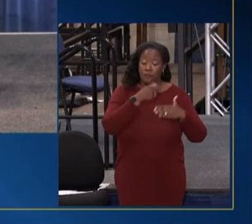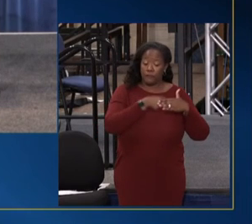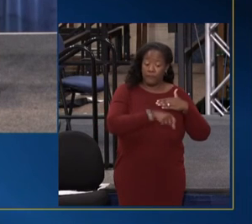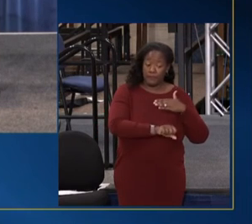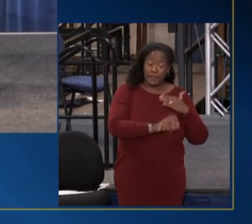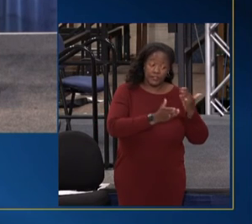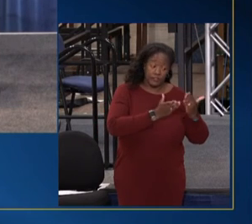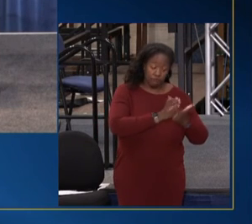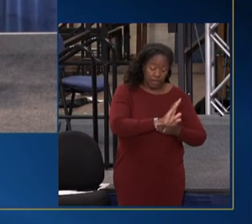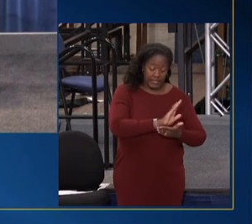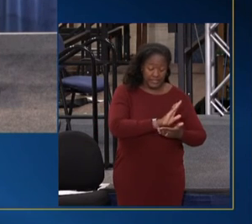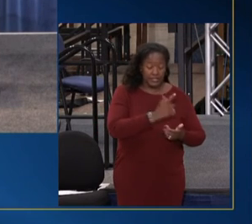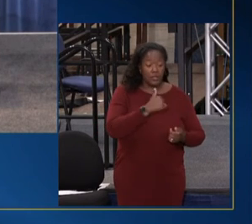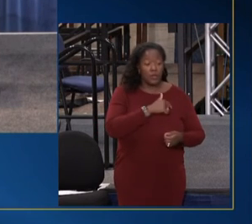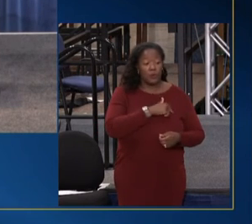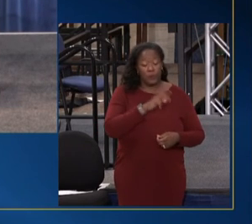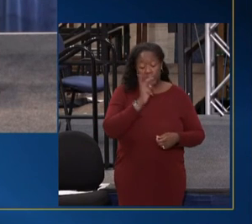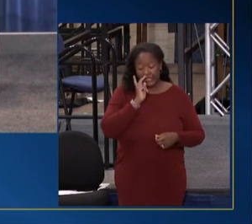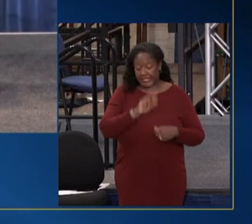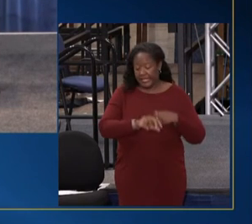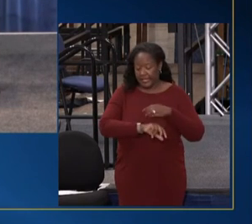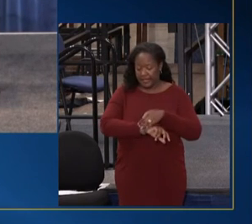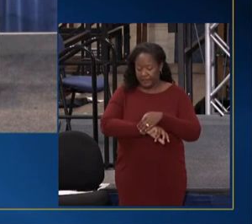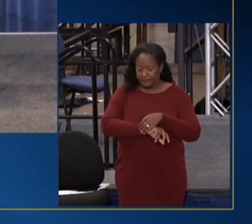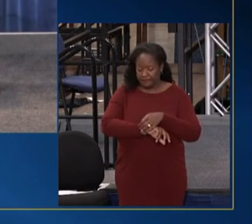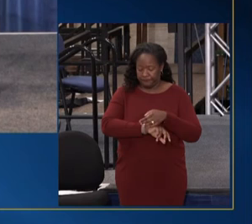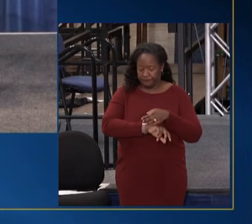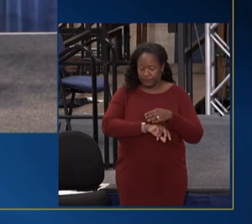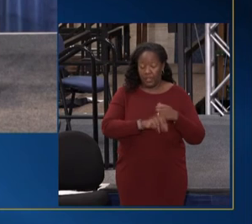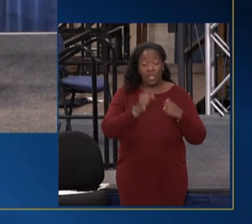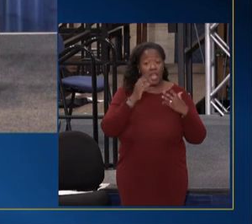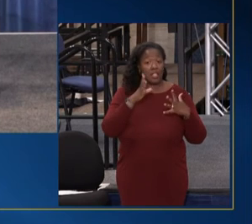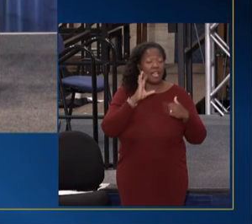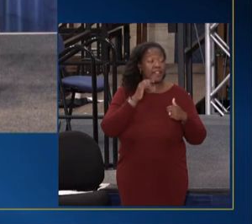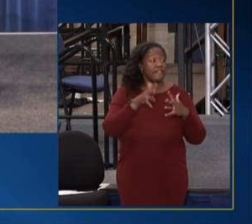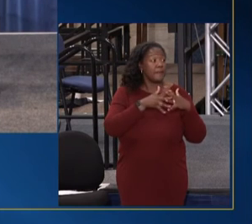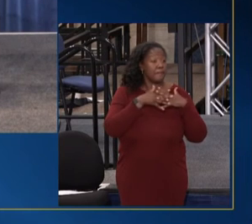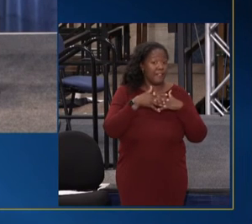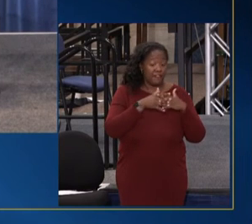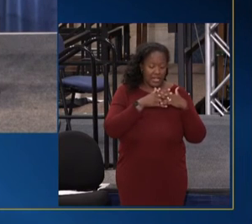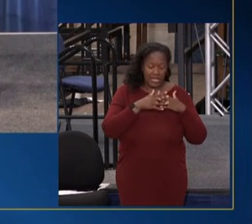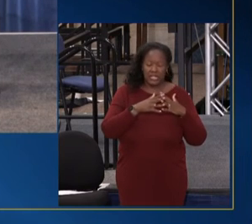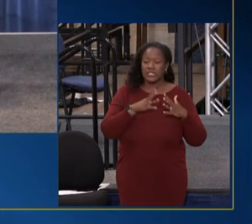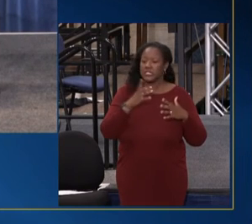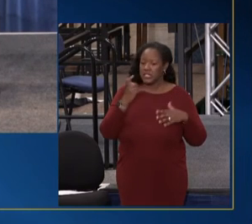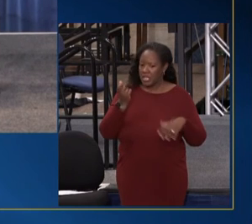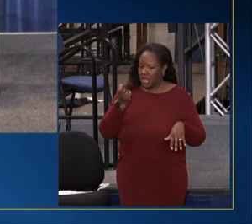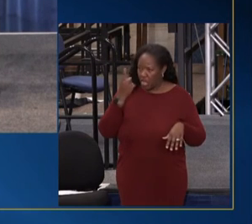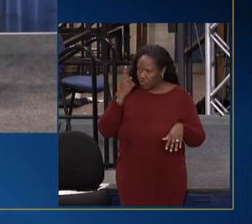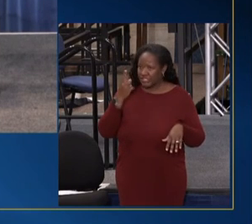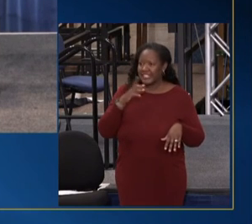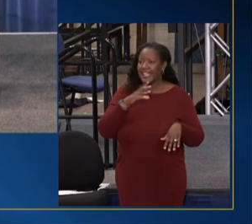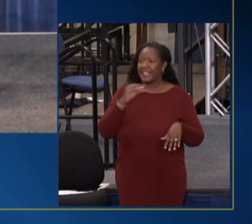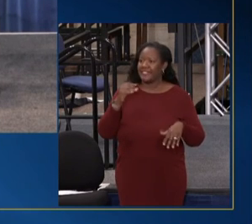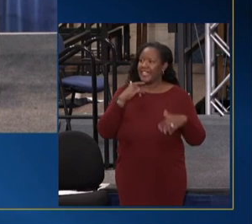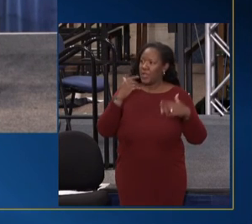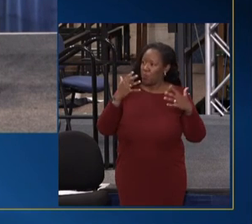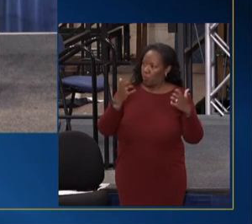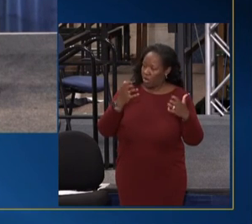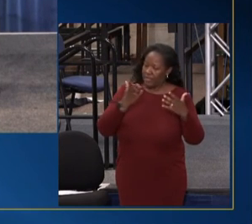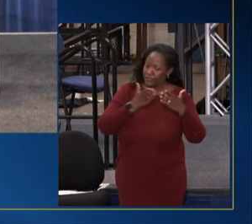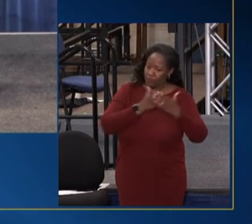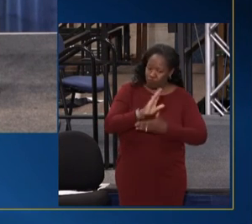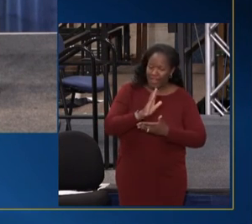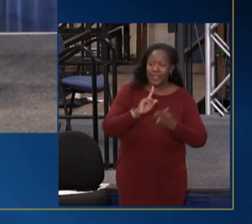movement, you know, we've seen in so much of the polling that so many Americans do understand and want the right to be